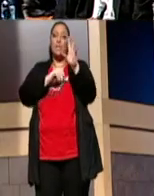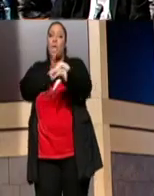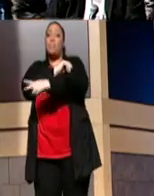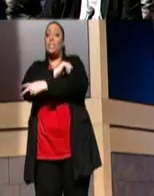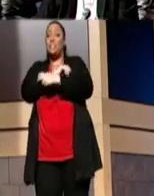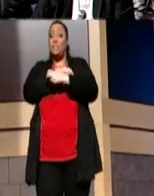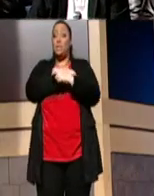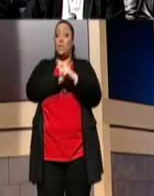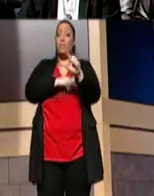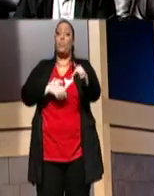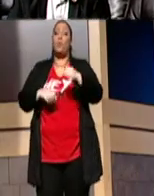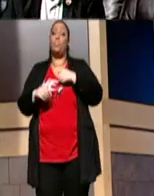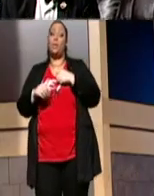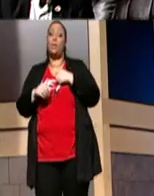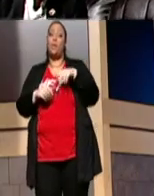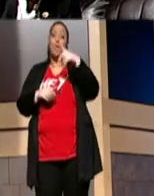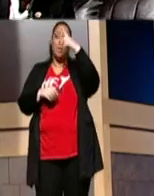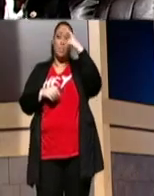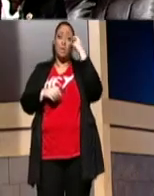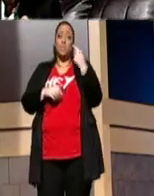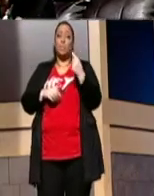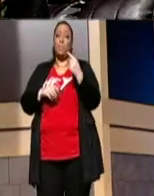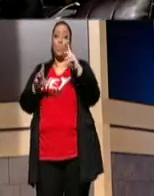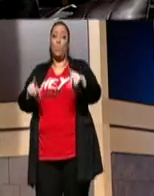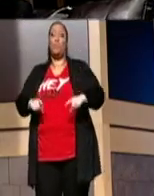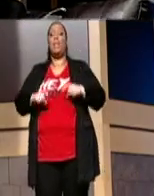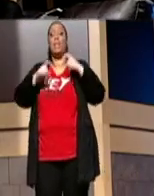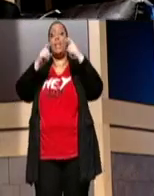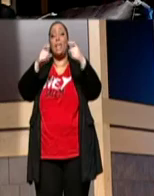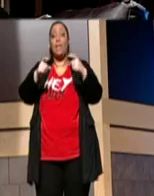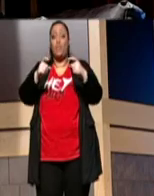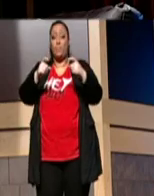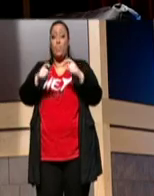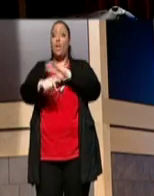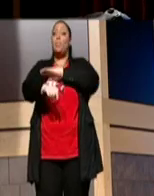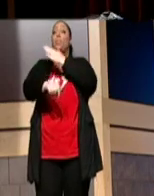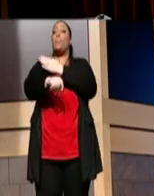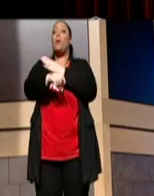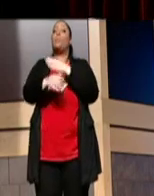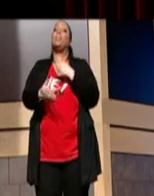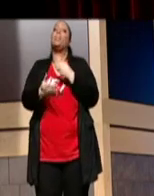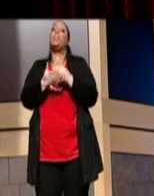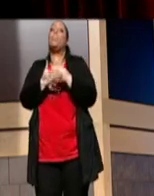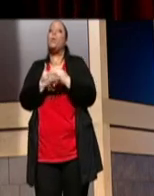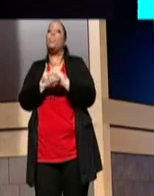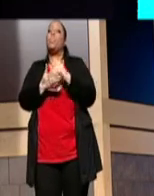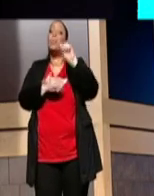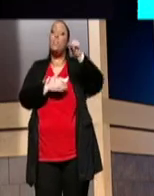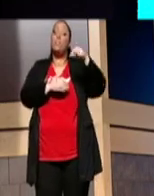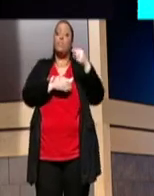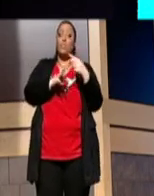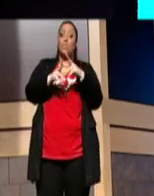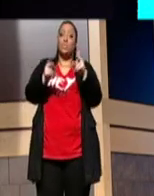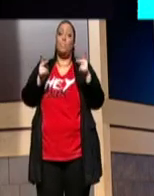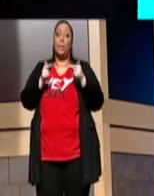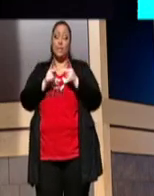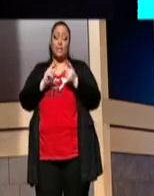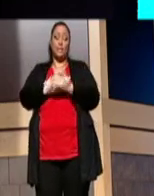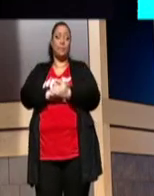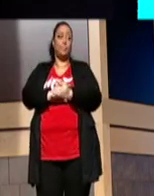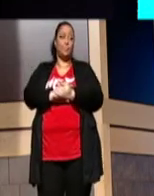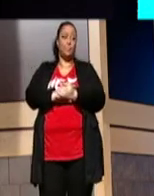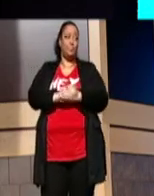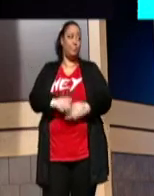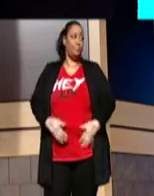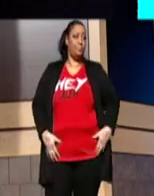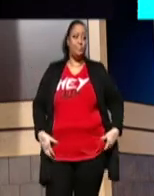me, because I'm the one that gave them the power to get wealth in the first place. Can I just put a tagline on the whole issue of wealth? Because